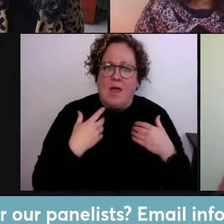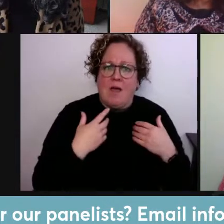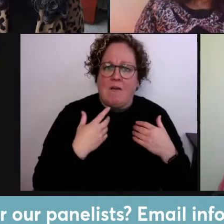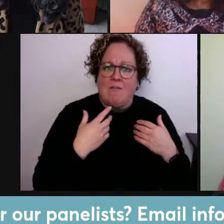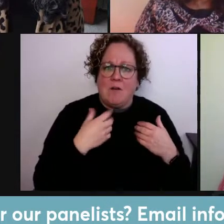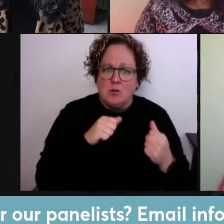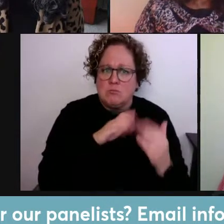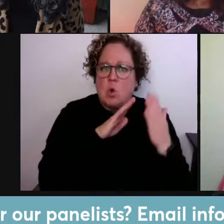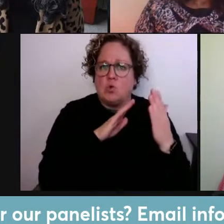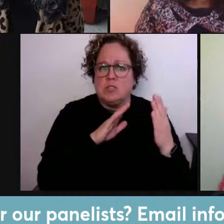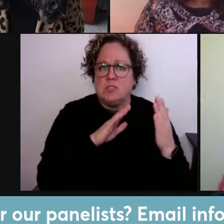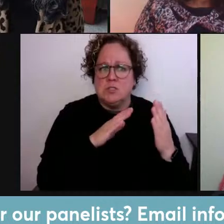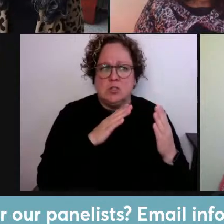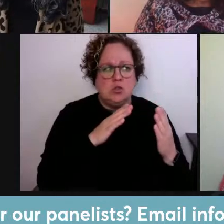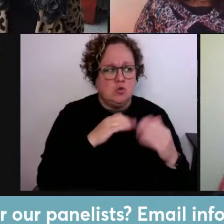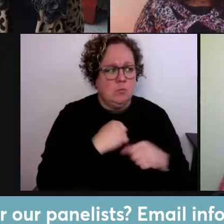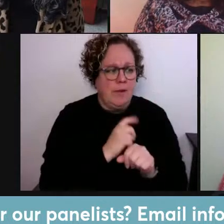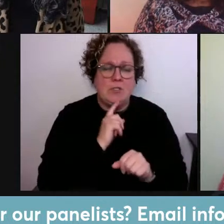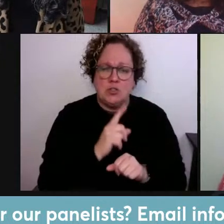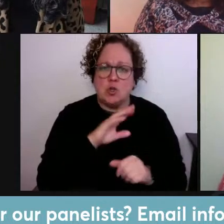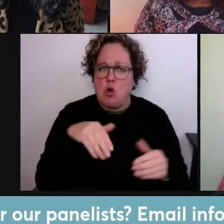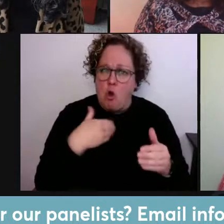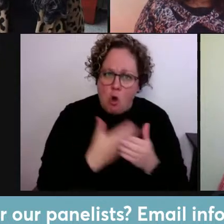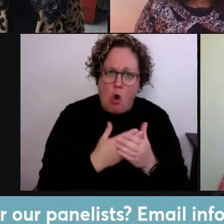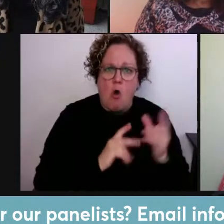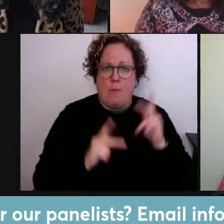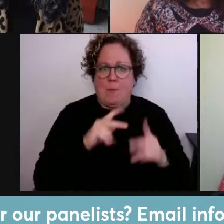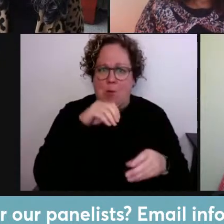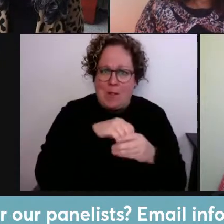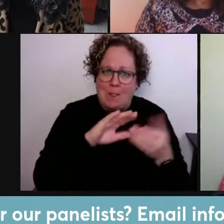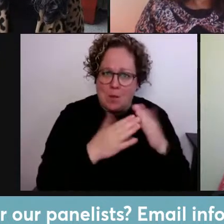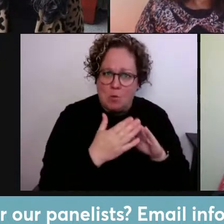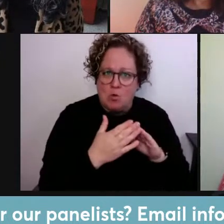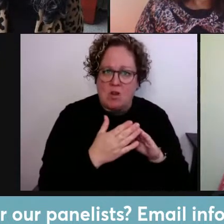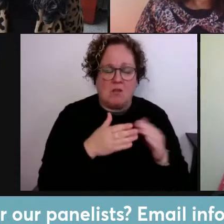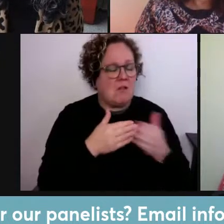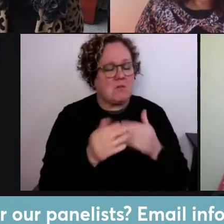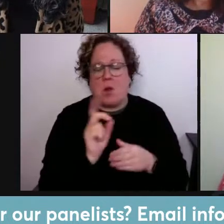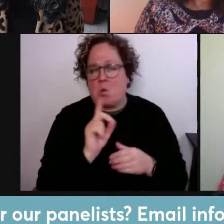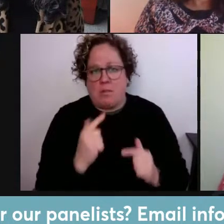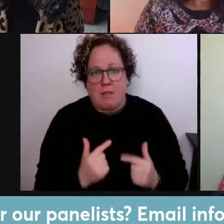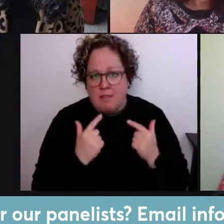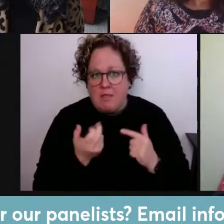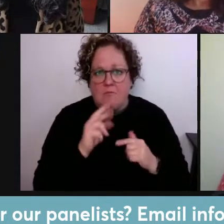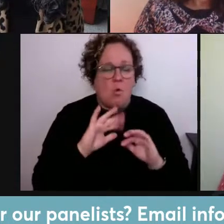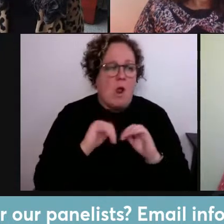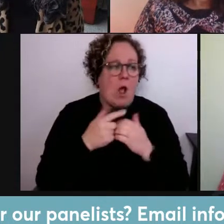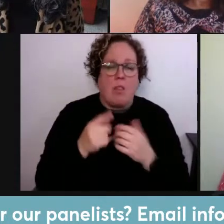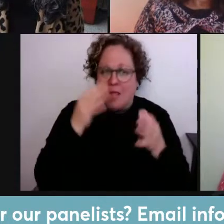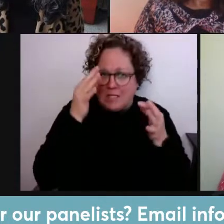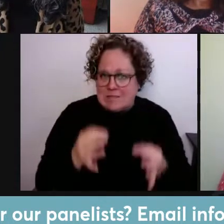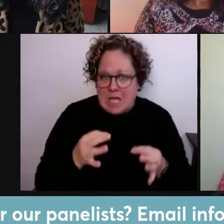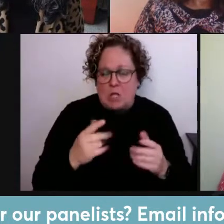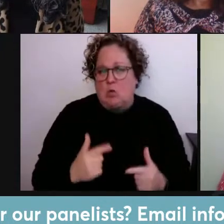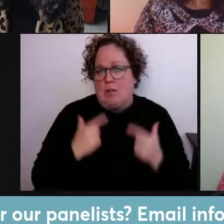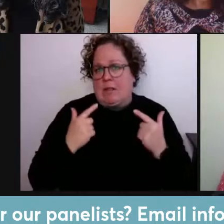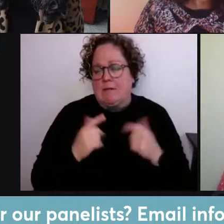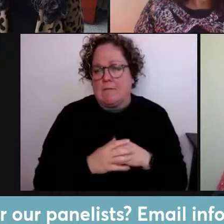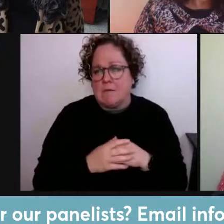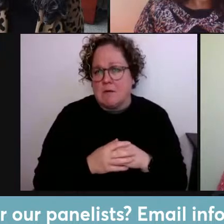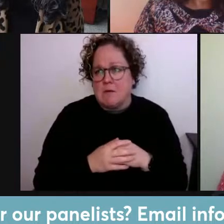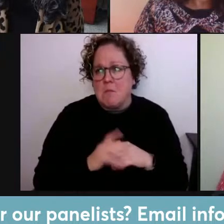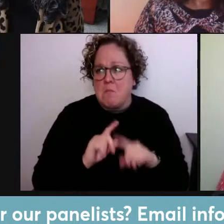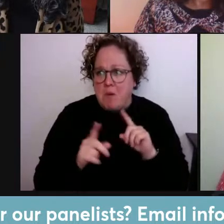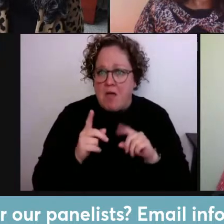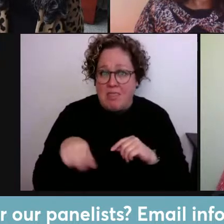ensure that all members of the community, regardless where they live or how they choose to live, have